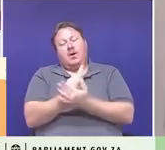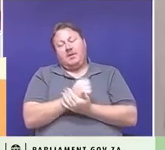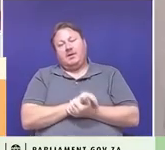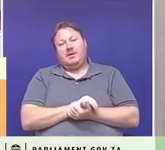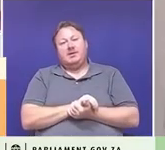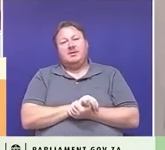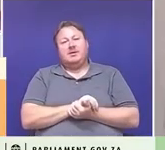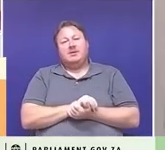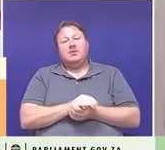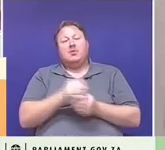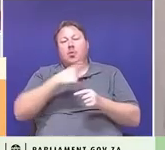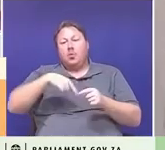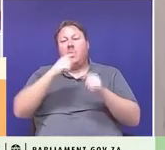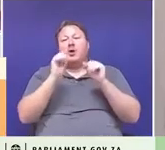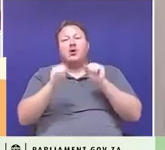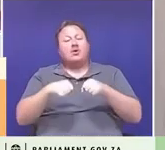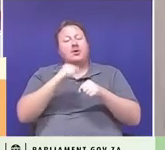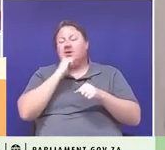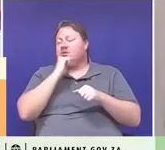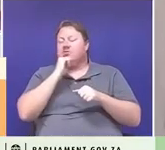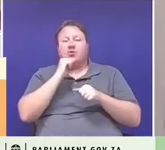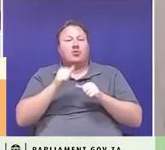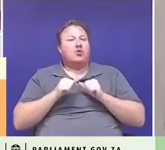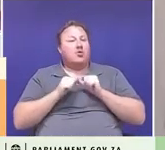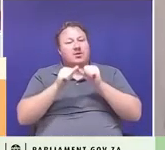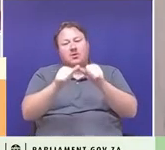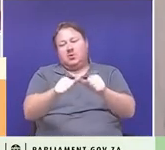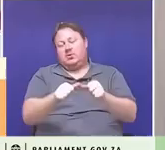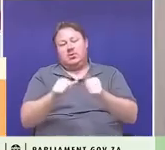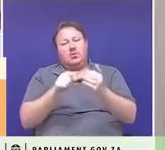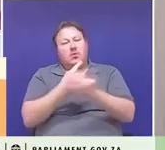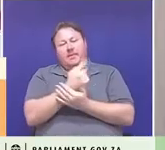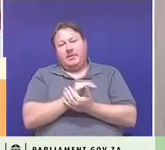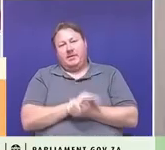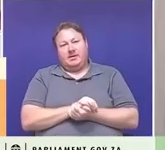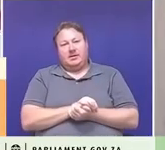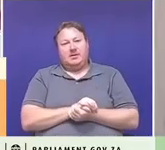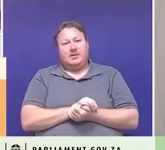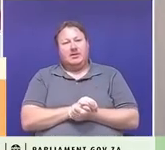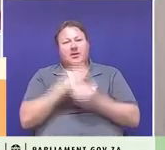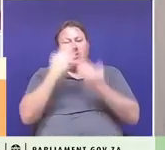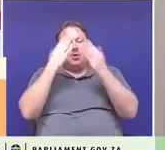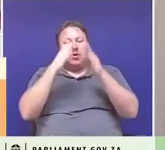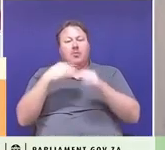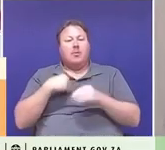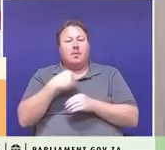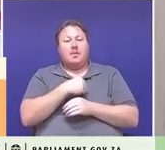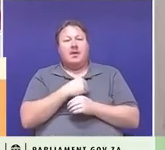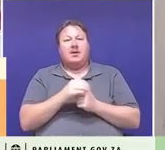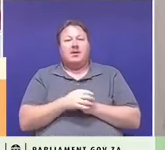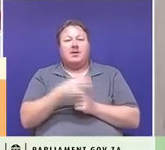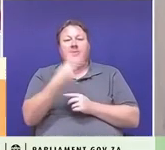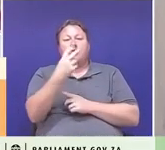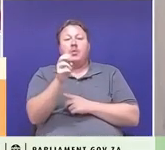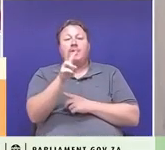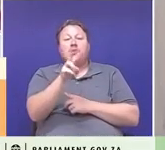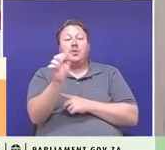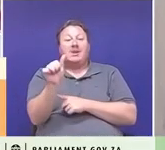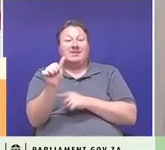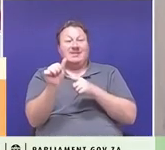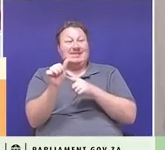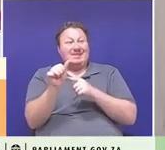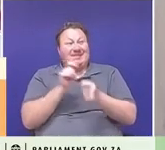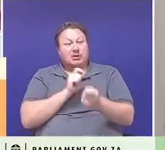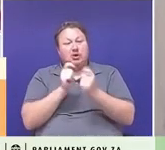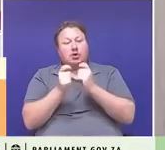continue indefinitely and unaddressed. Honorable delegates, we must make 2026 a